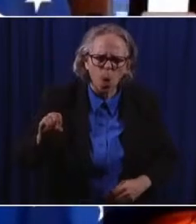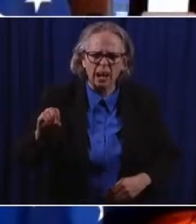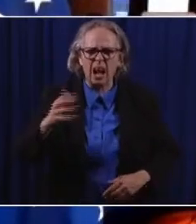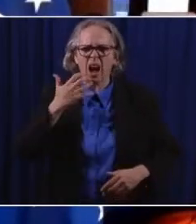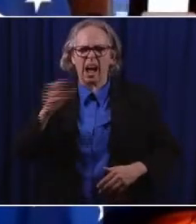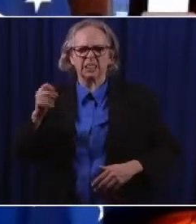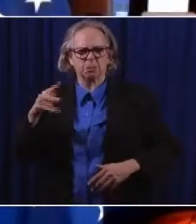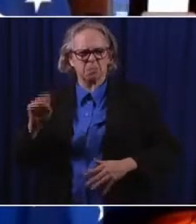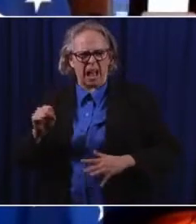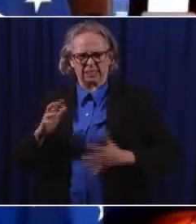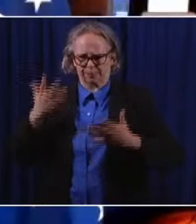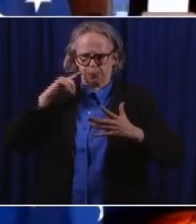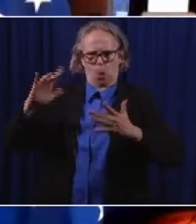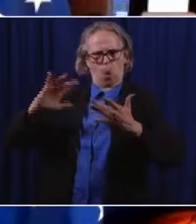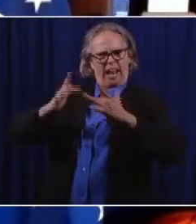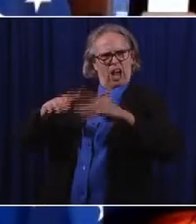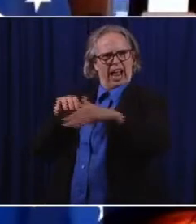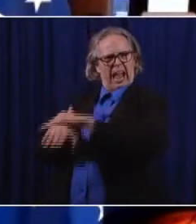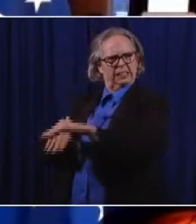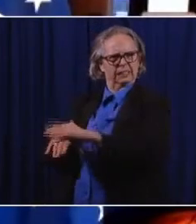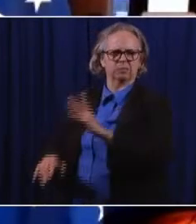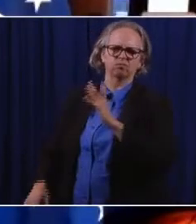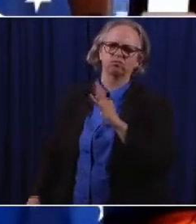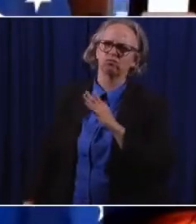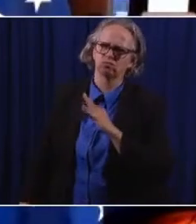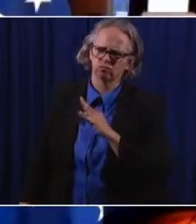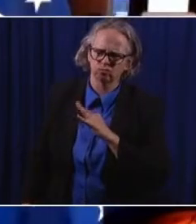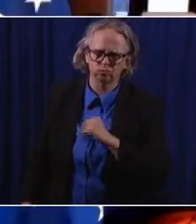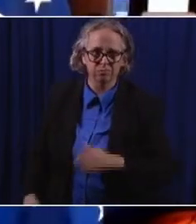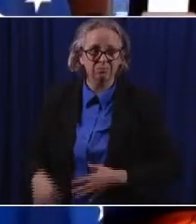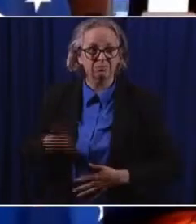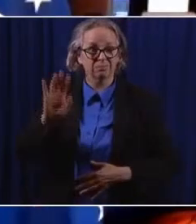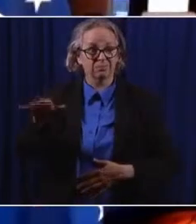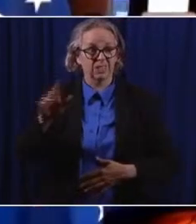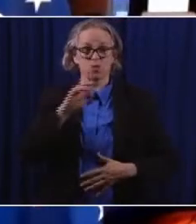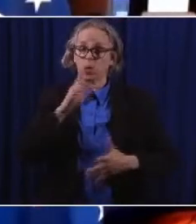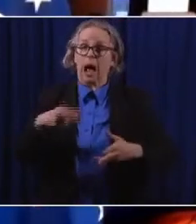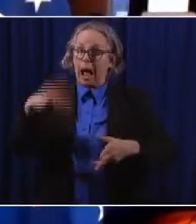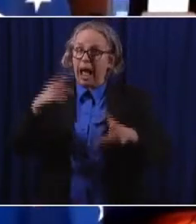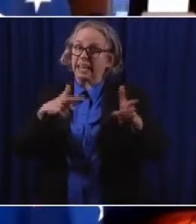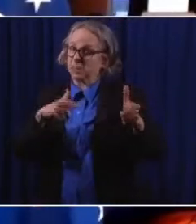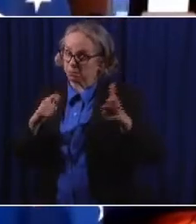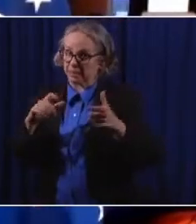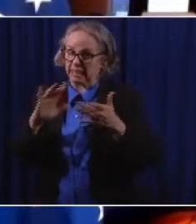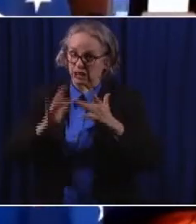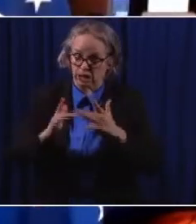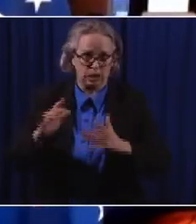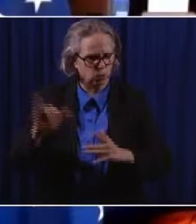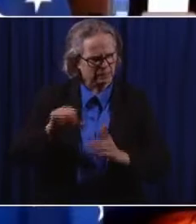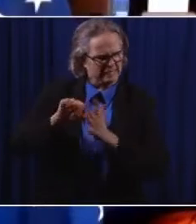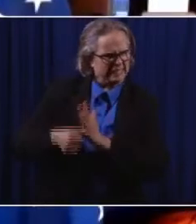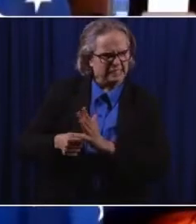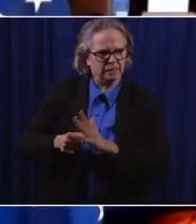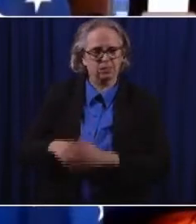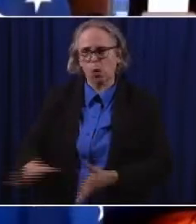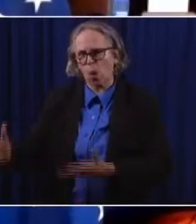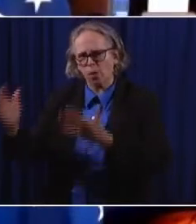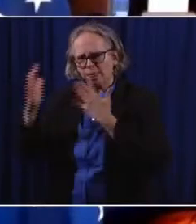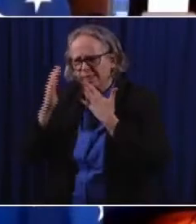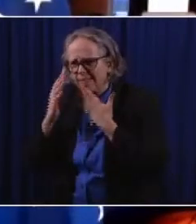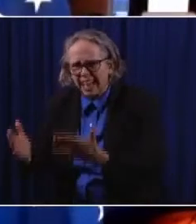internet, I should say high-speed internet service to the people in these communities. So thanks to